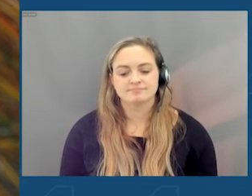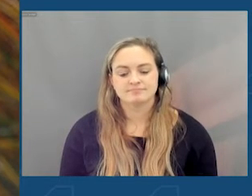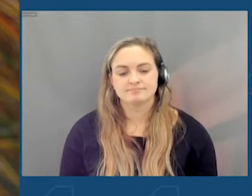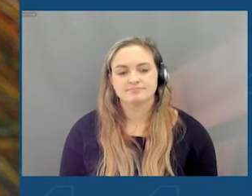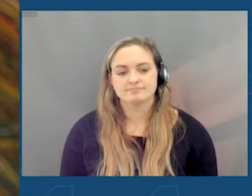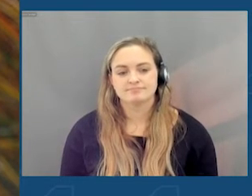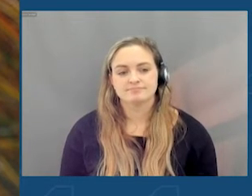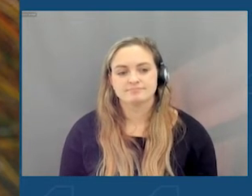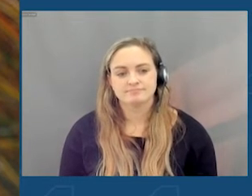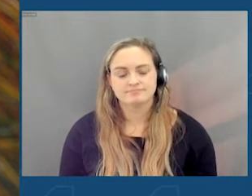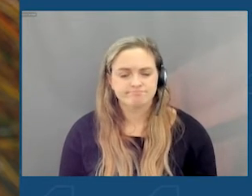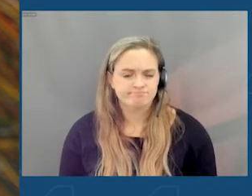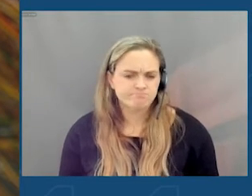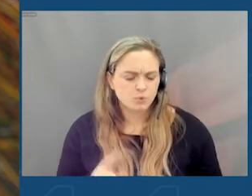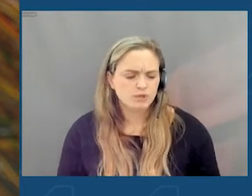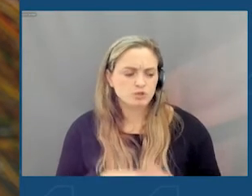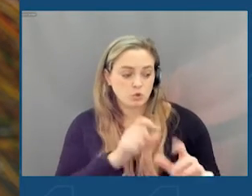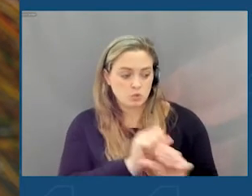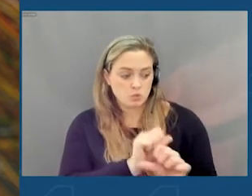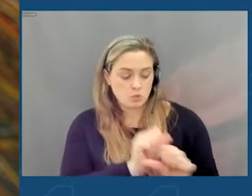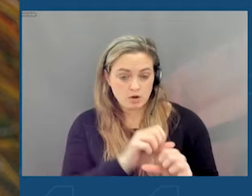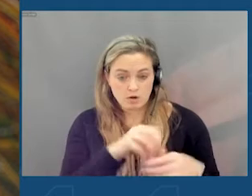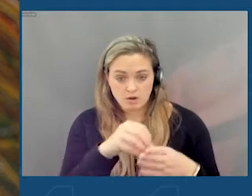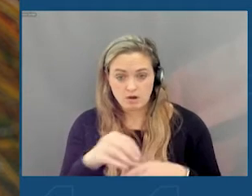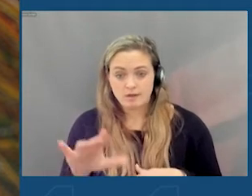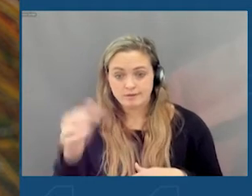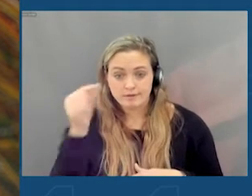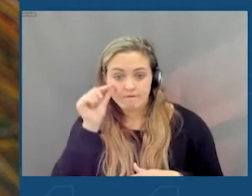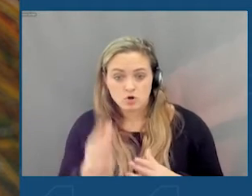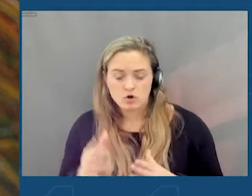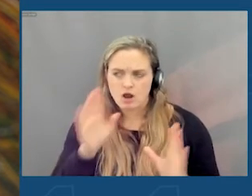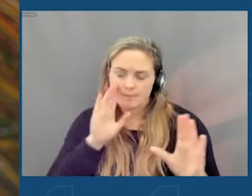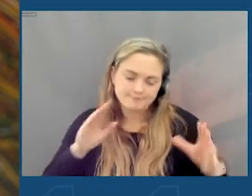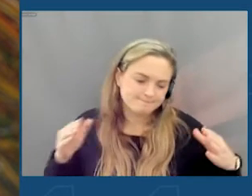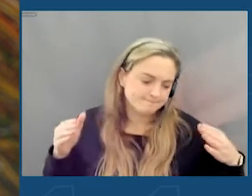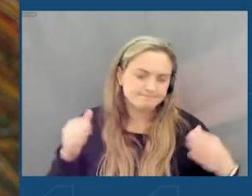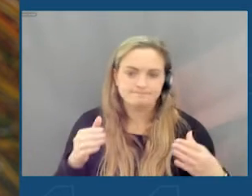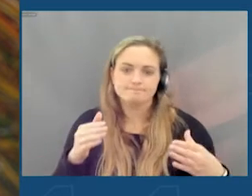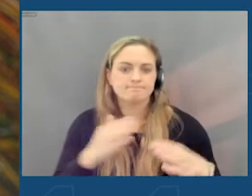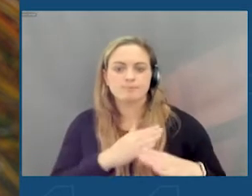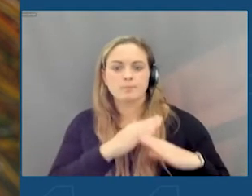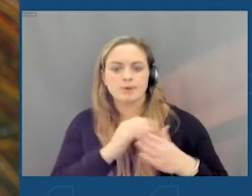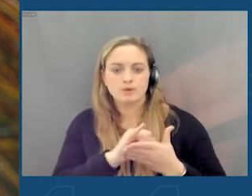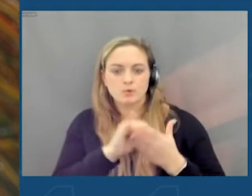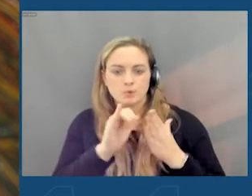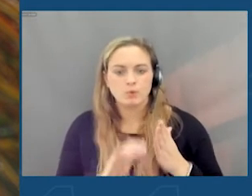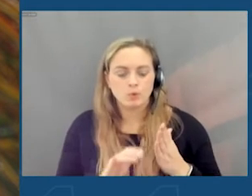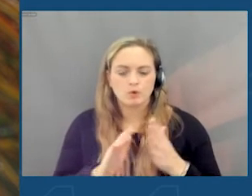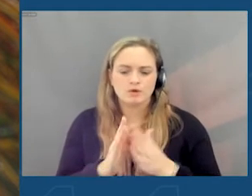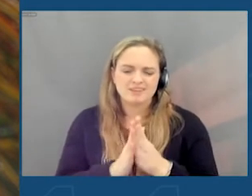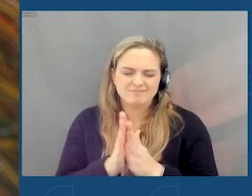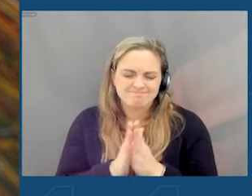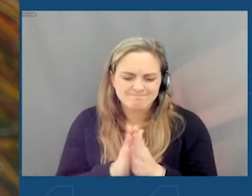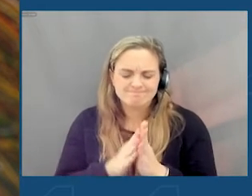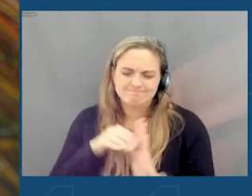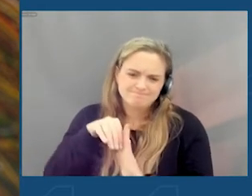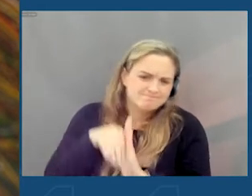Since I took office 2 years ago, I've been laser focused on, as I said, protecting New Yorkers and driving down